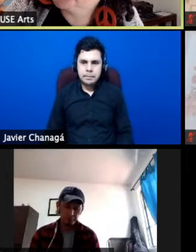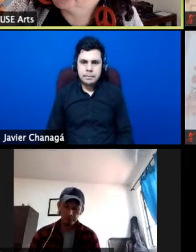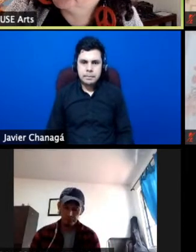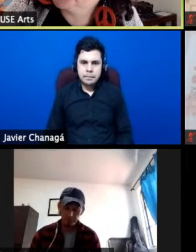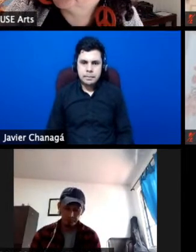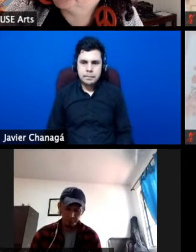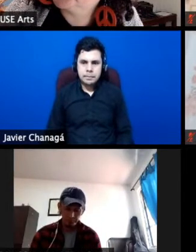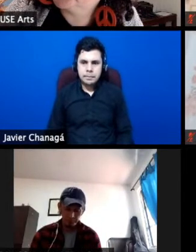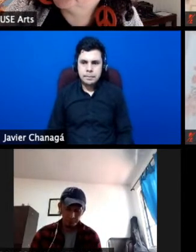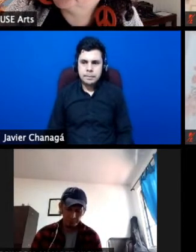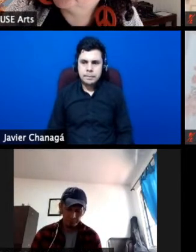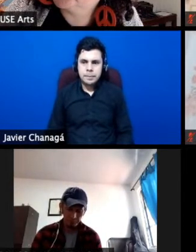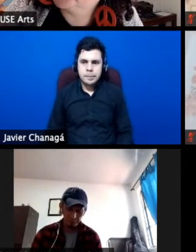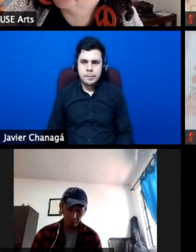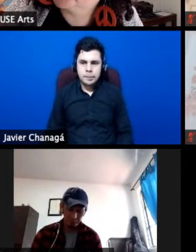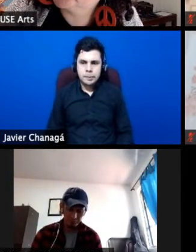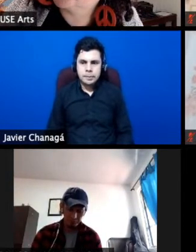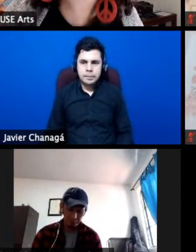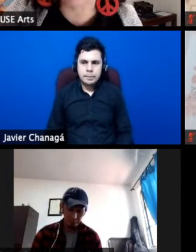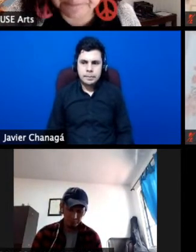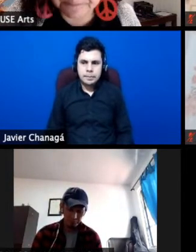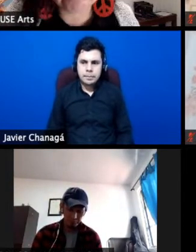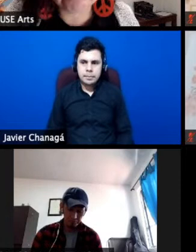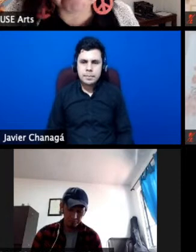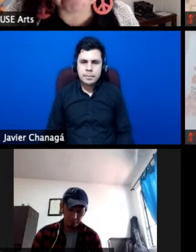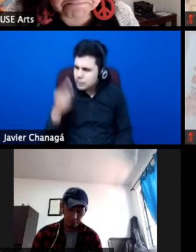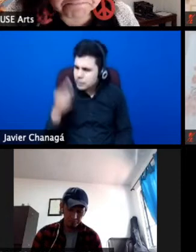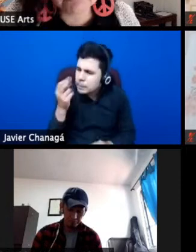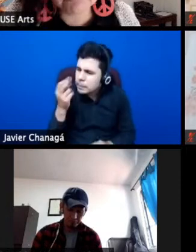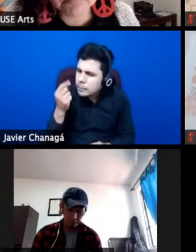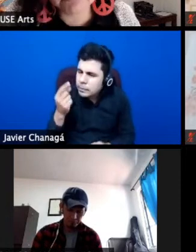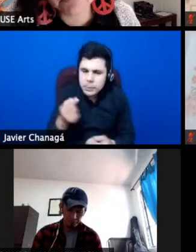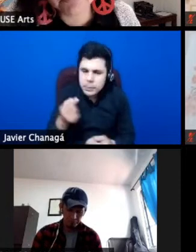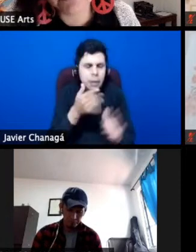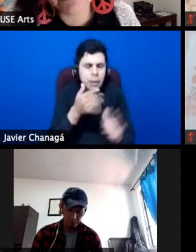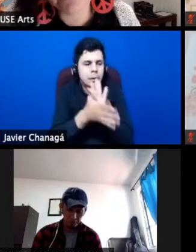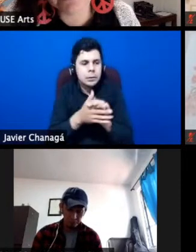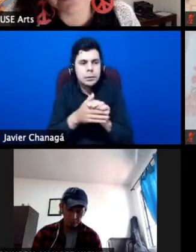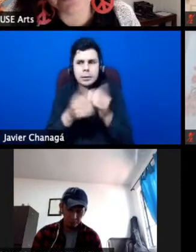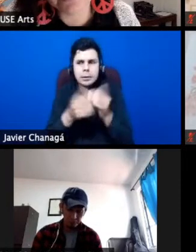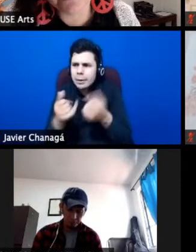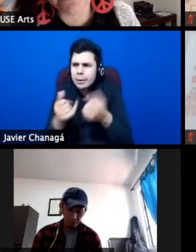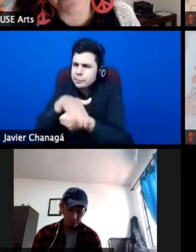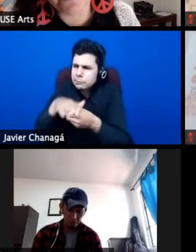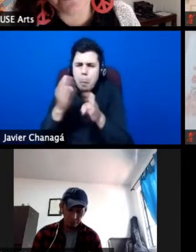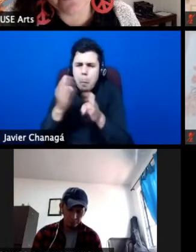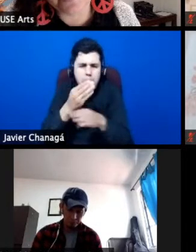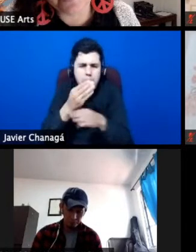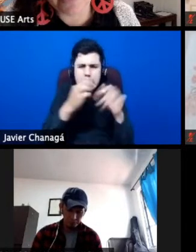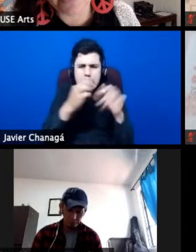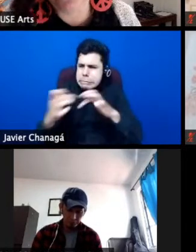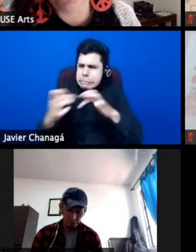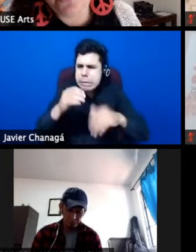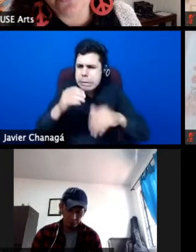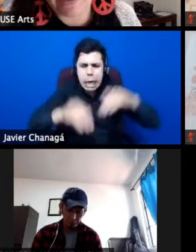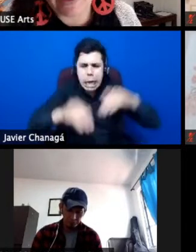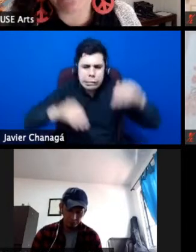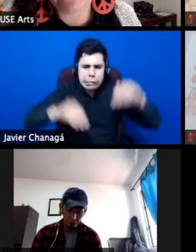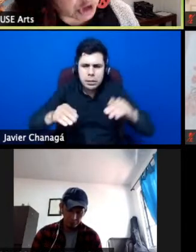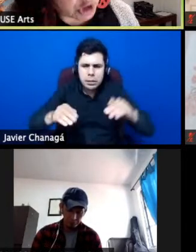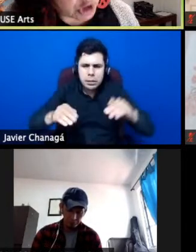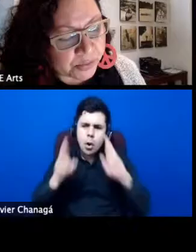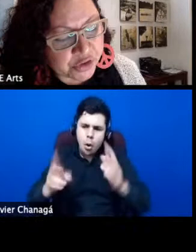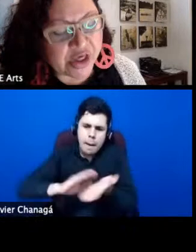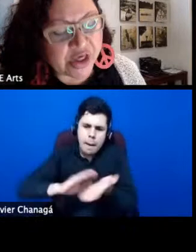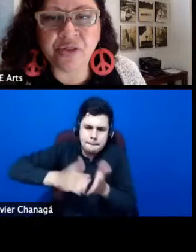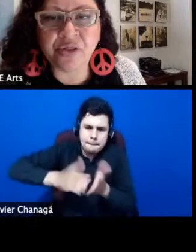Espero que todas las circunstancias nos lleven a reflexionar y ver la luz en este mundo de guerras y desigualdades. I hope that all